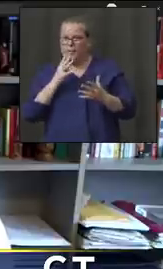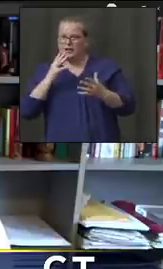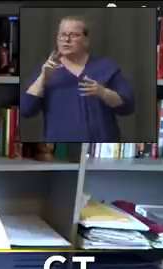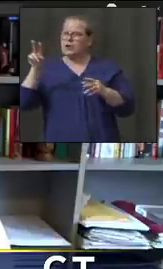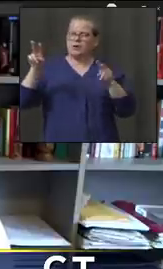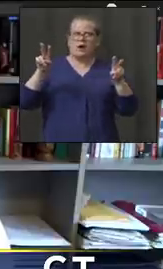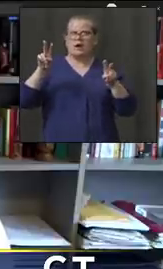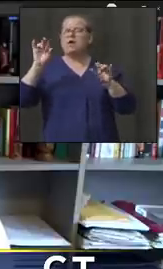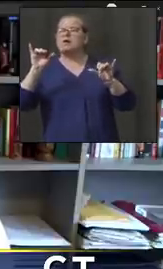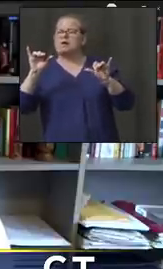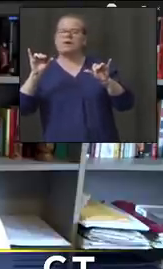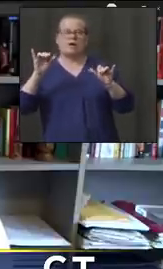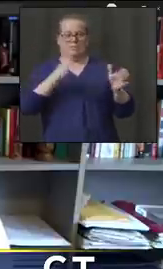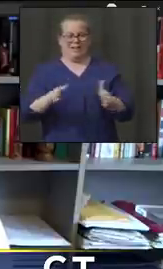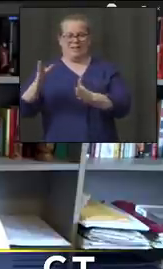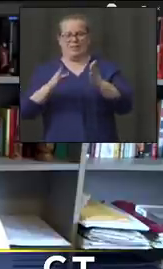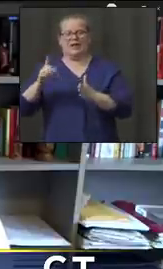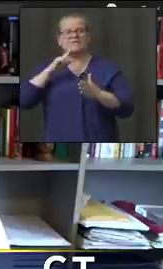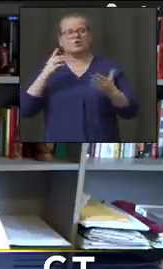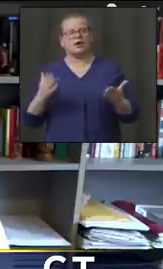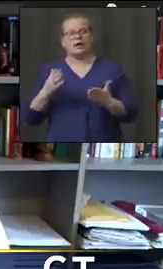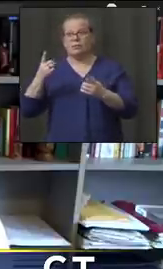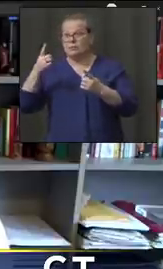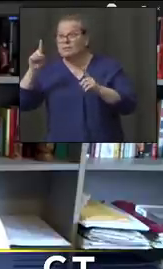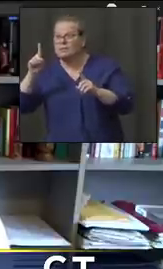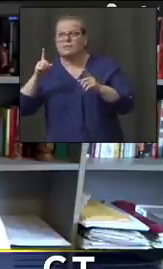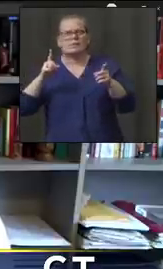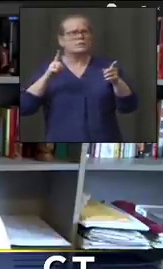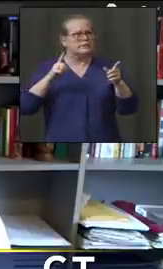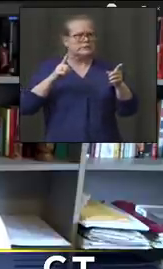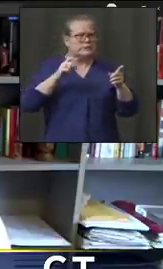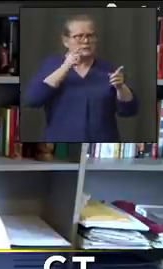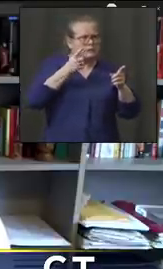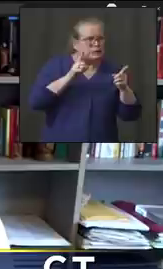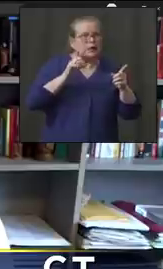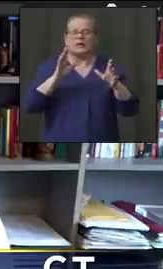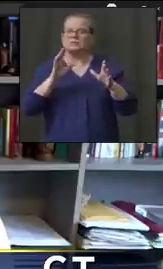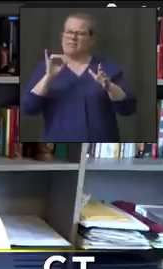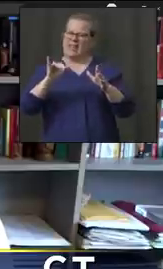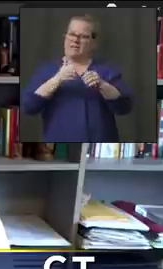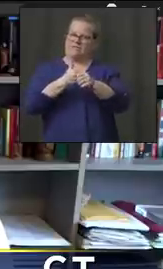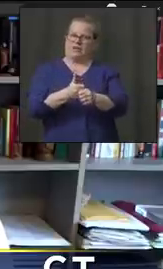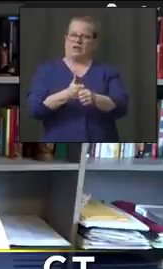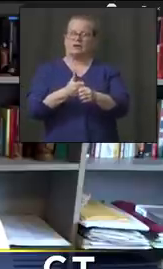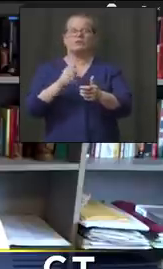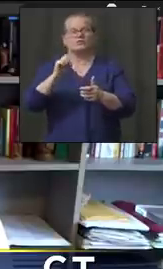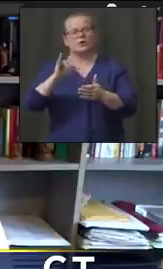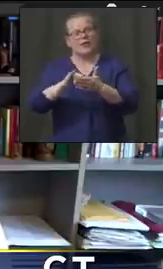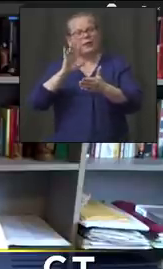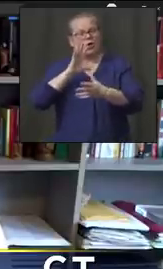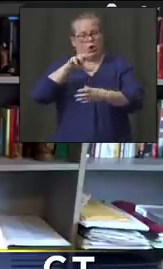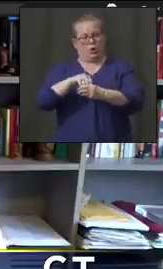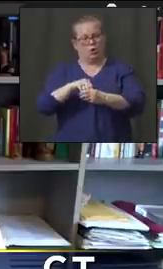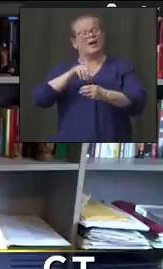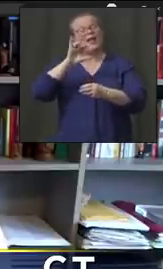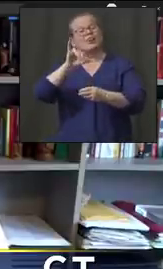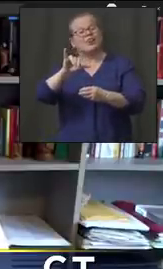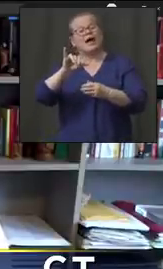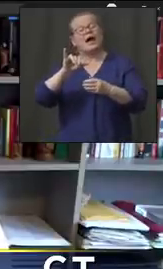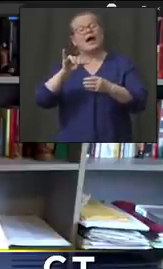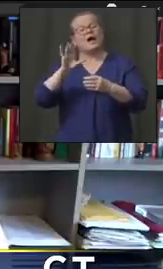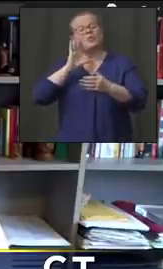the industry here in Connecticut. Those are the ones that we're working towards from the next week and the week afterwards in preparation for